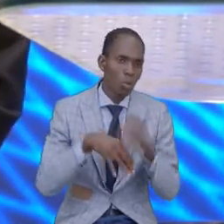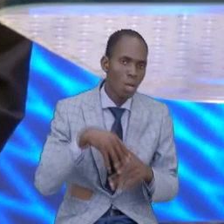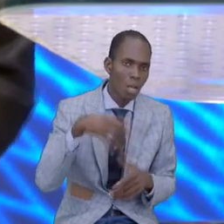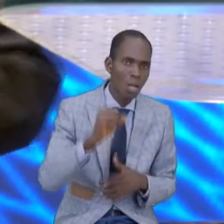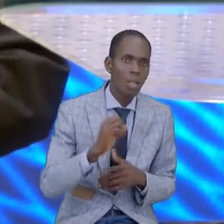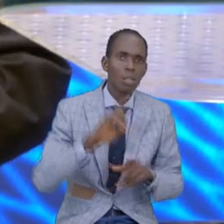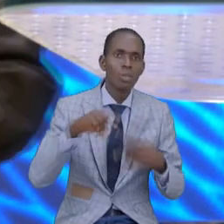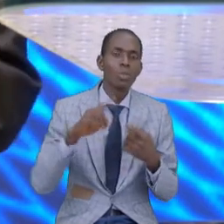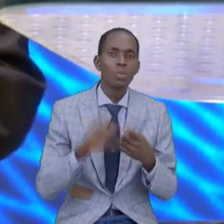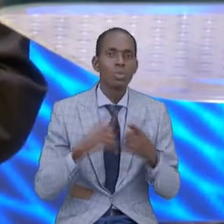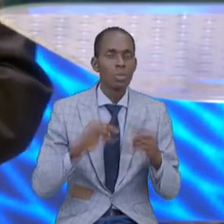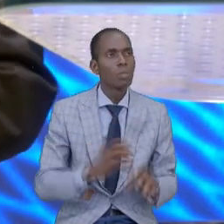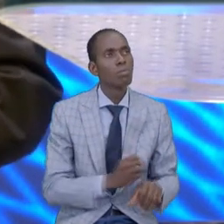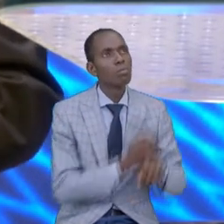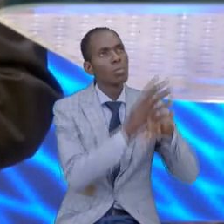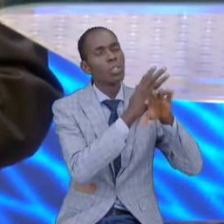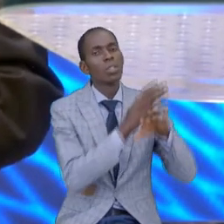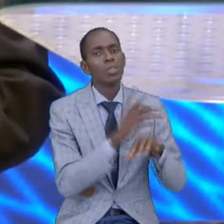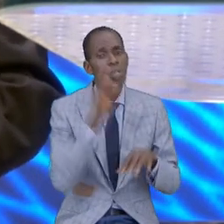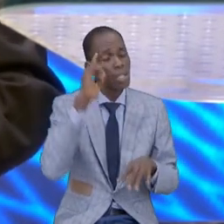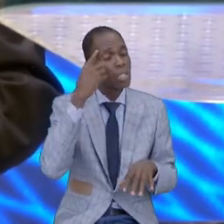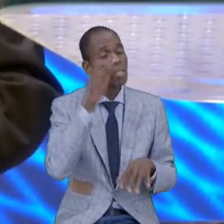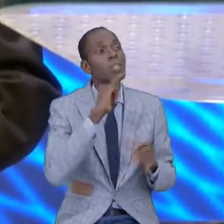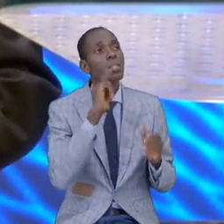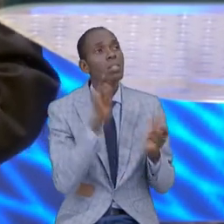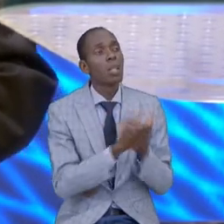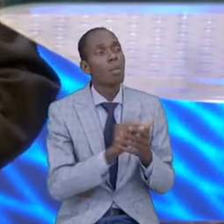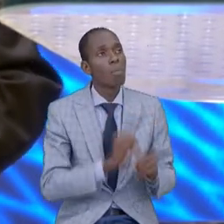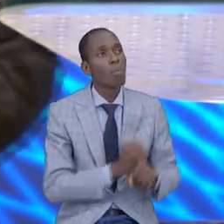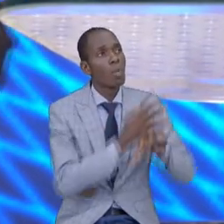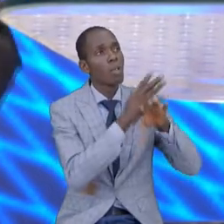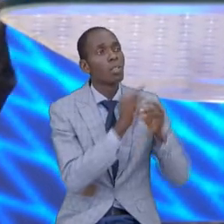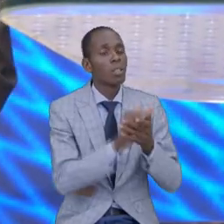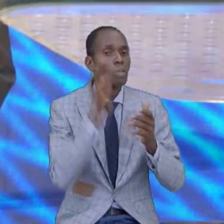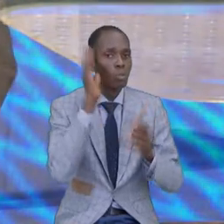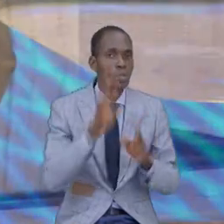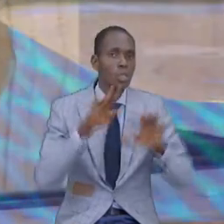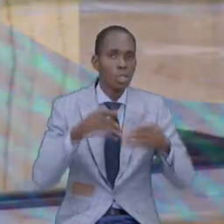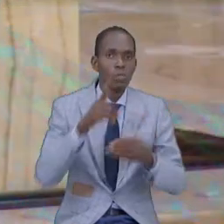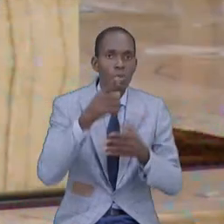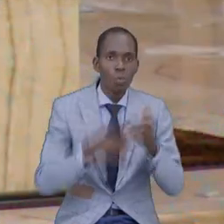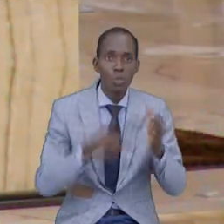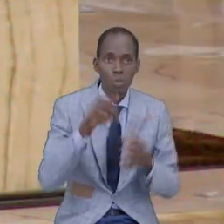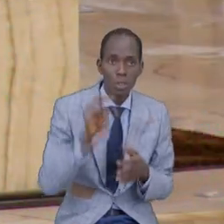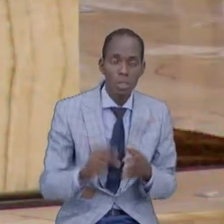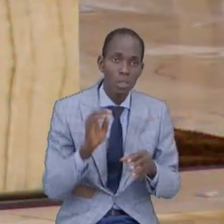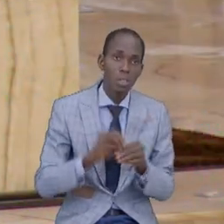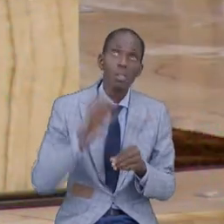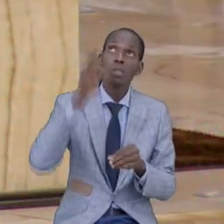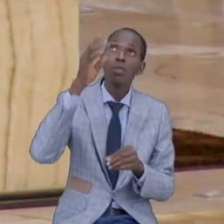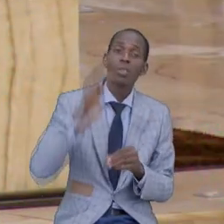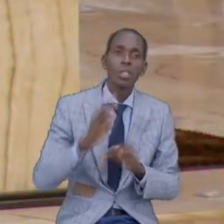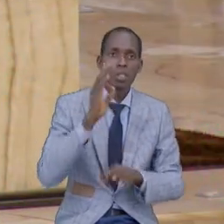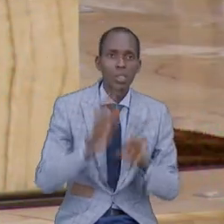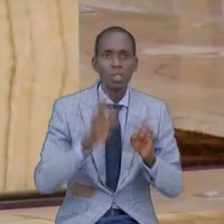you go to the mountain, you're thinking it's that mountain that will give you what you need in God. If you